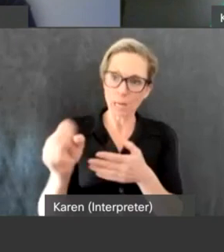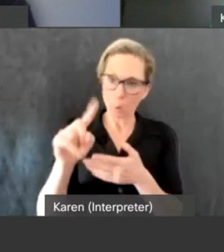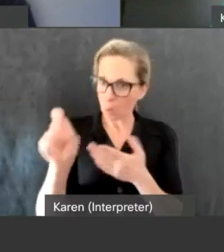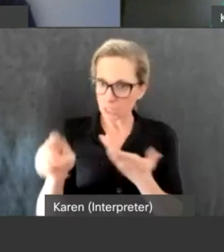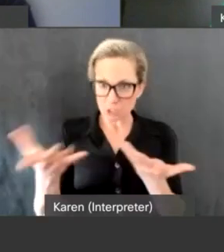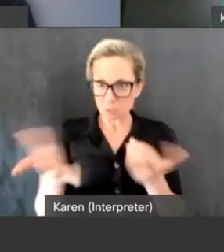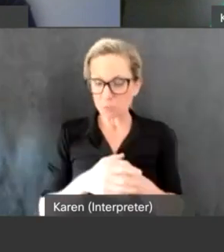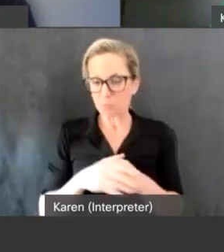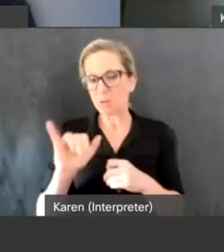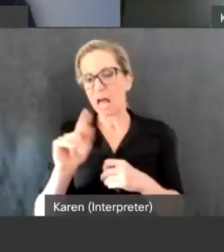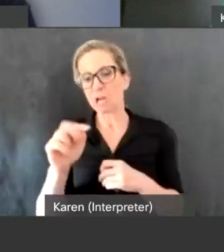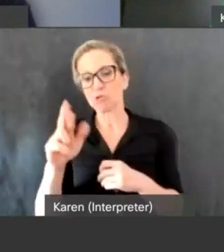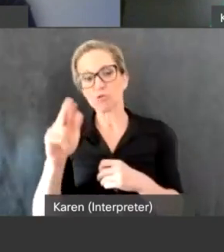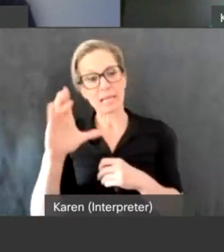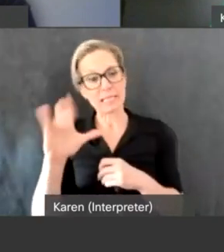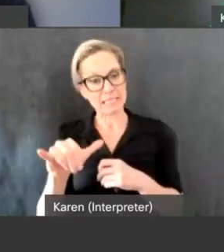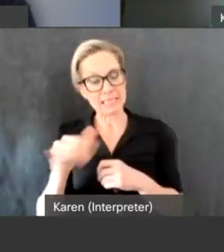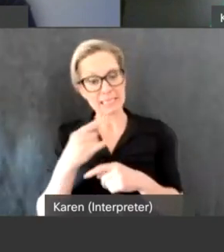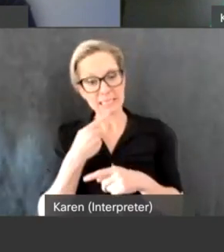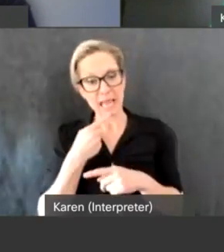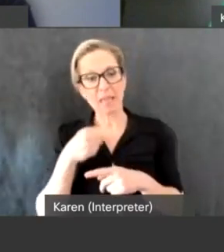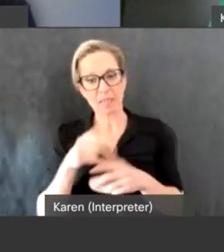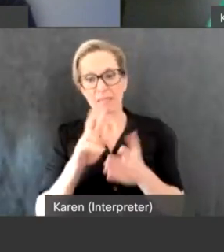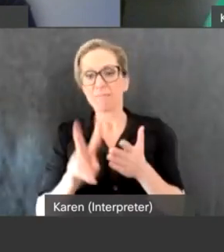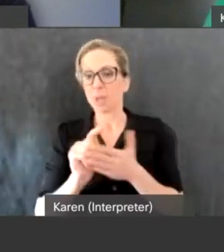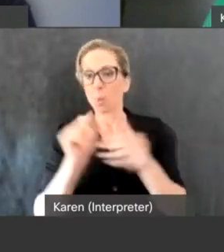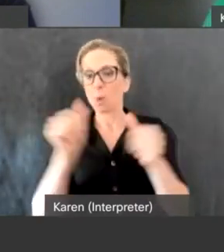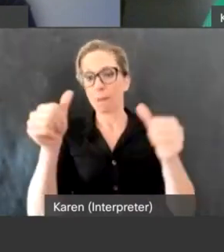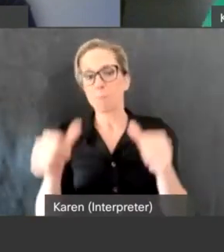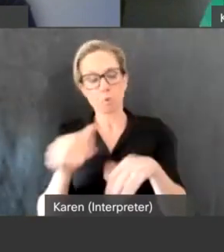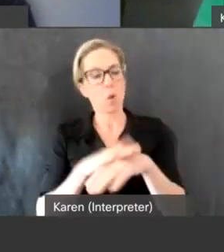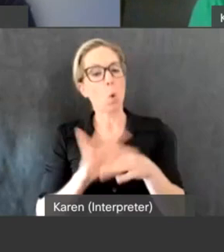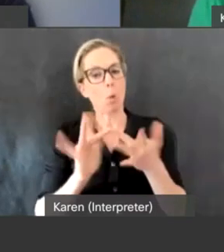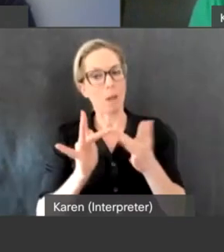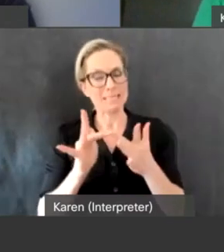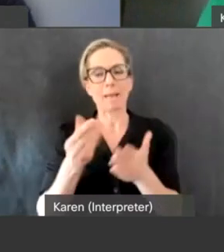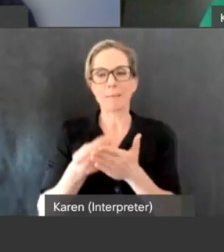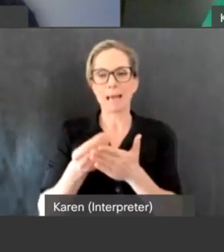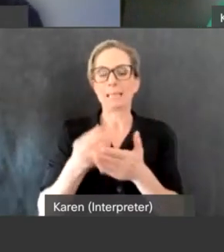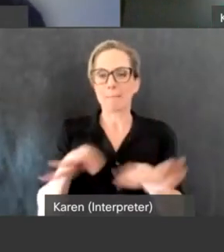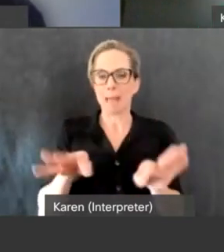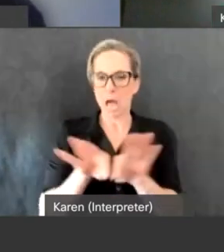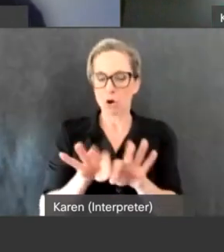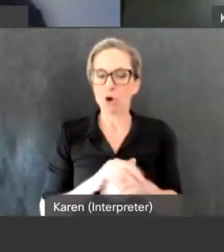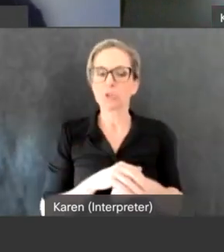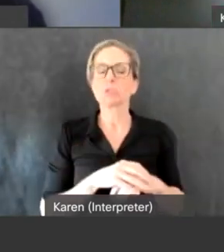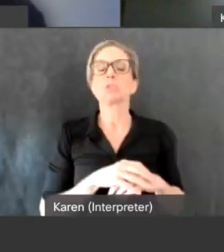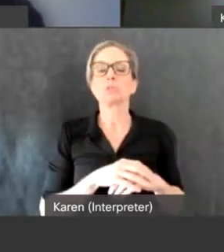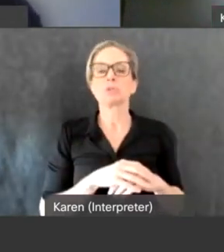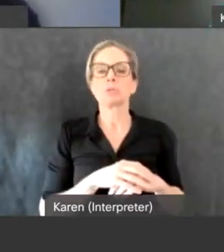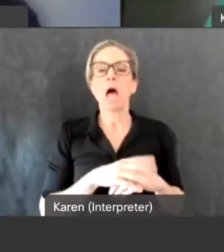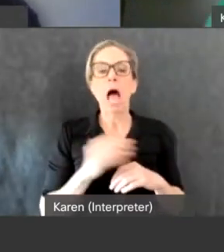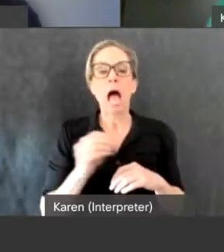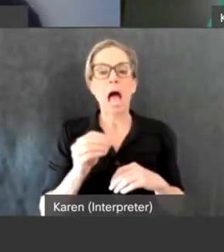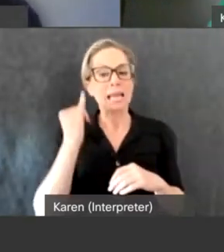Tracy mentioned, this video will be posted on the county's Money Matters website. And if you need